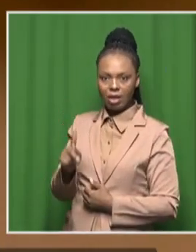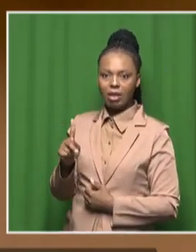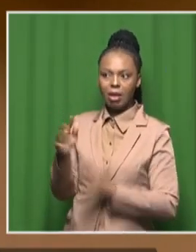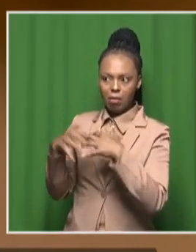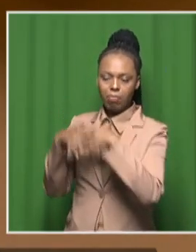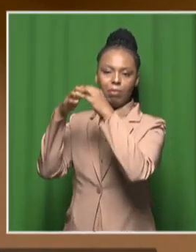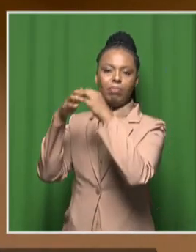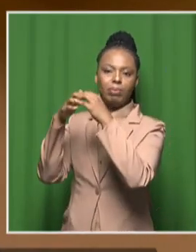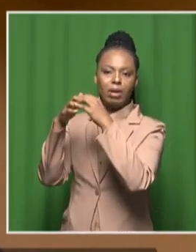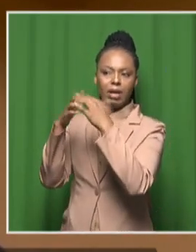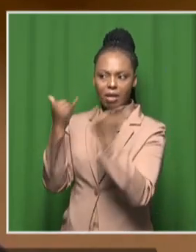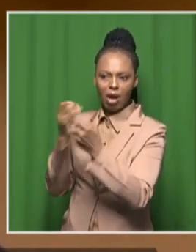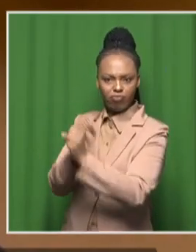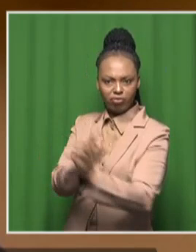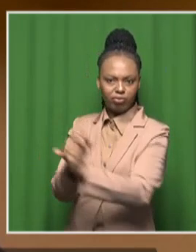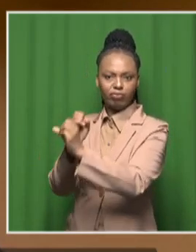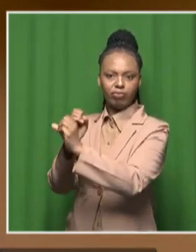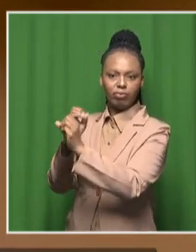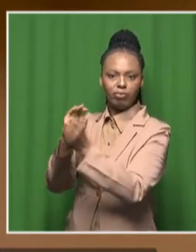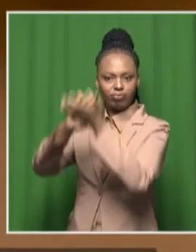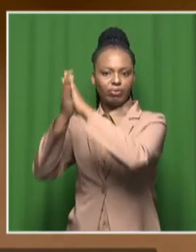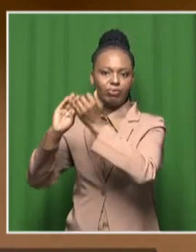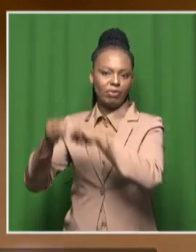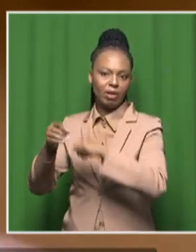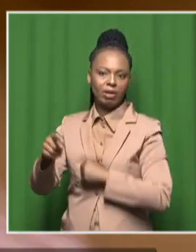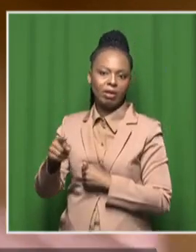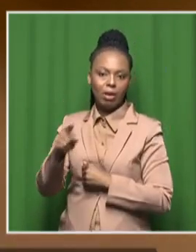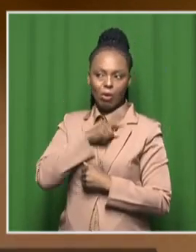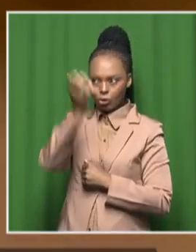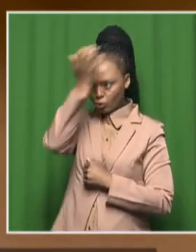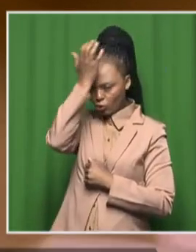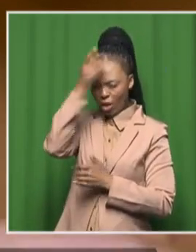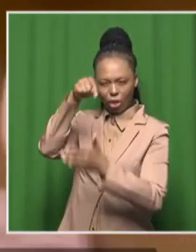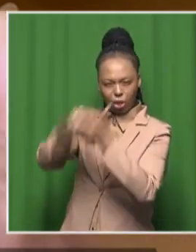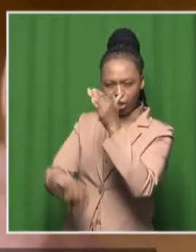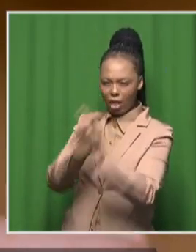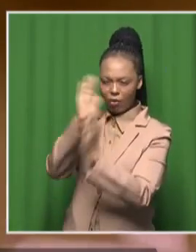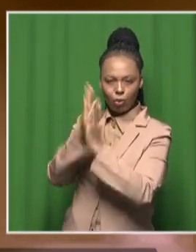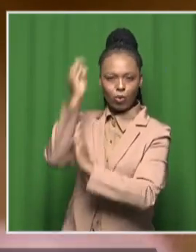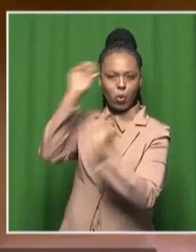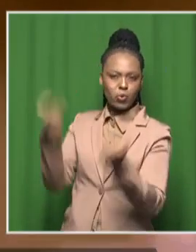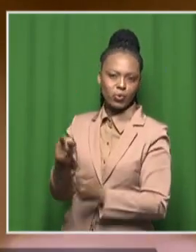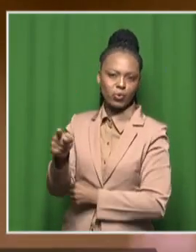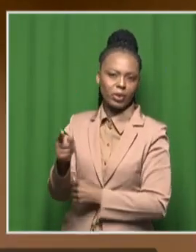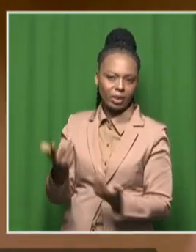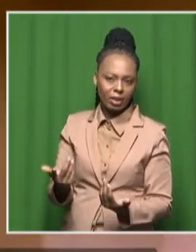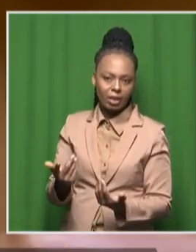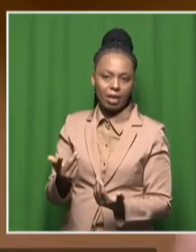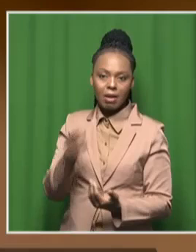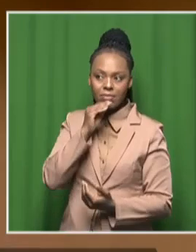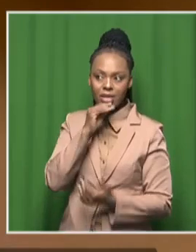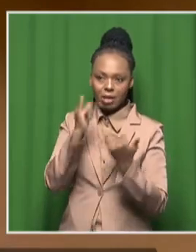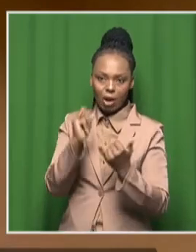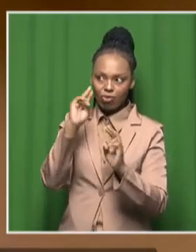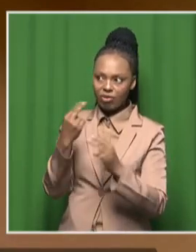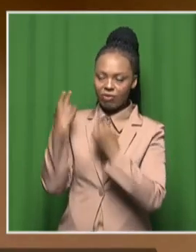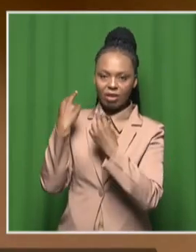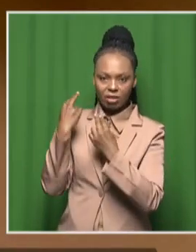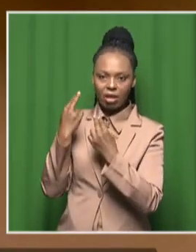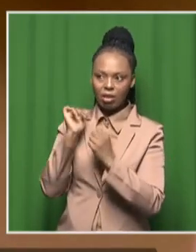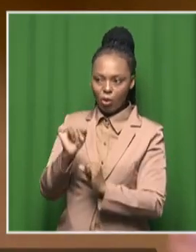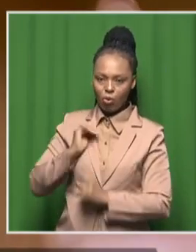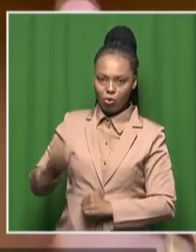knows exactly the script. And so this is a reflection not on women and their leadership